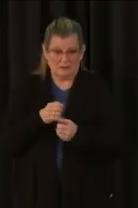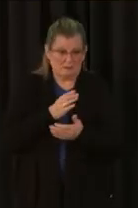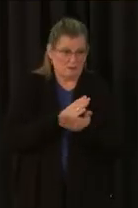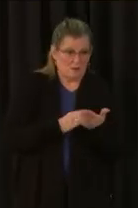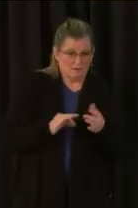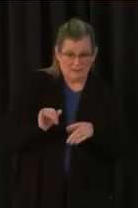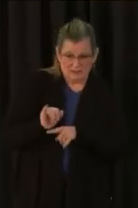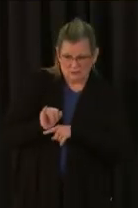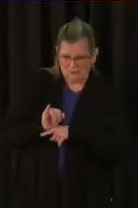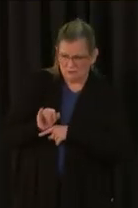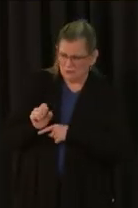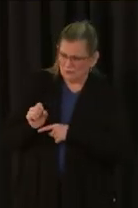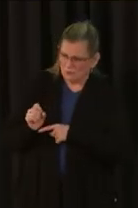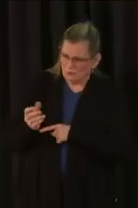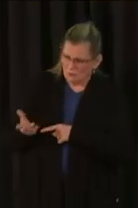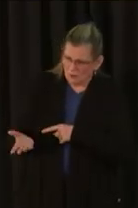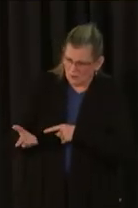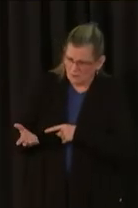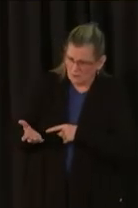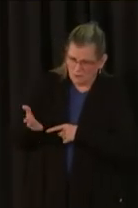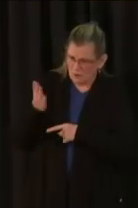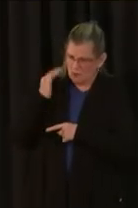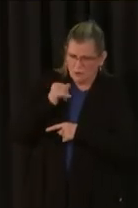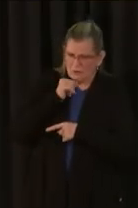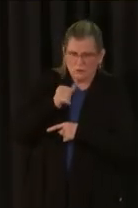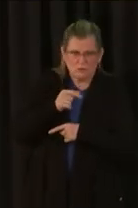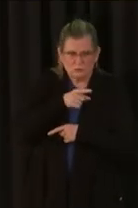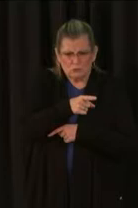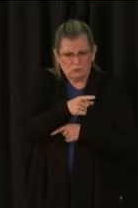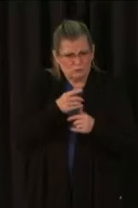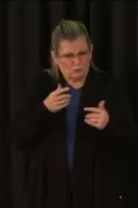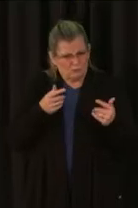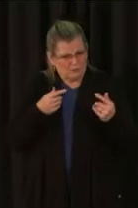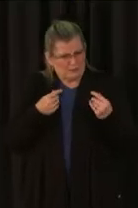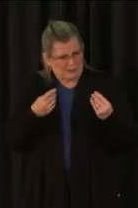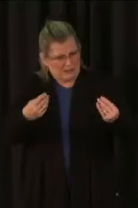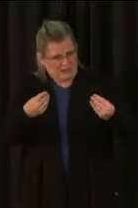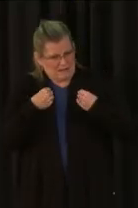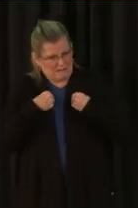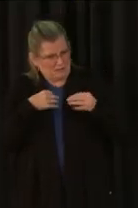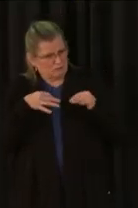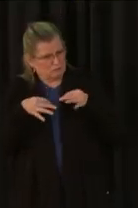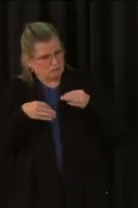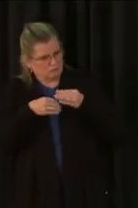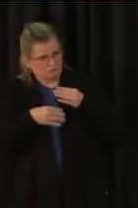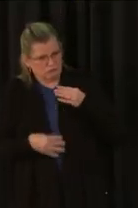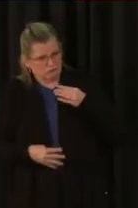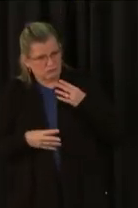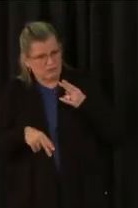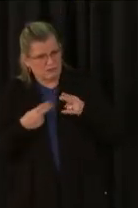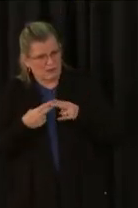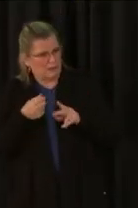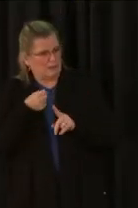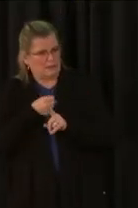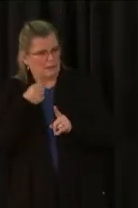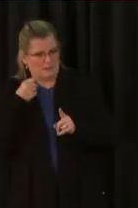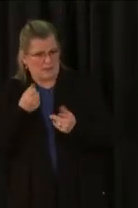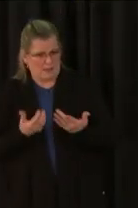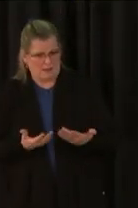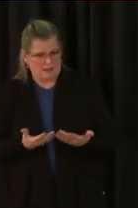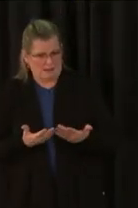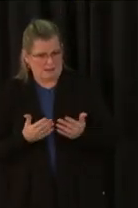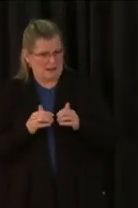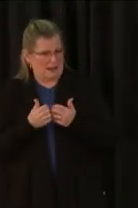industry. And so with that being said, why don't you give us a rundown of how you all have been impacted and